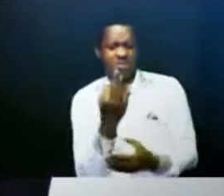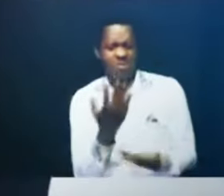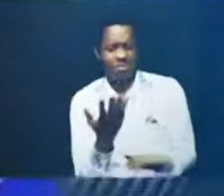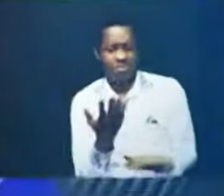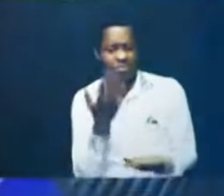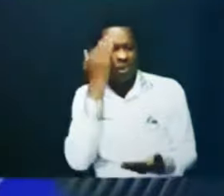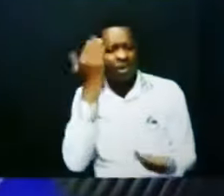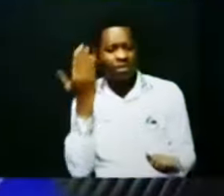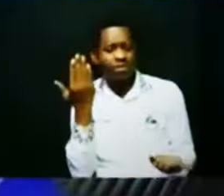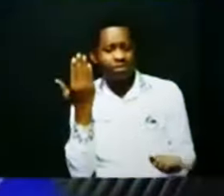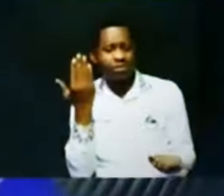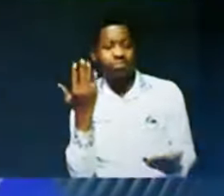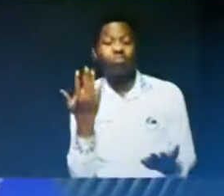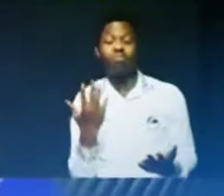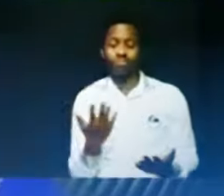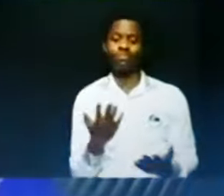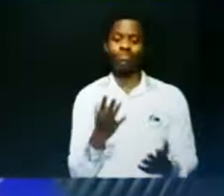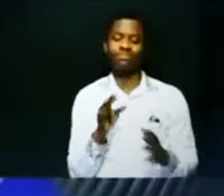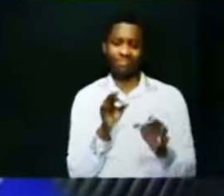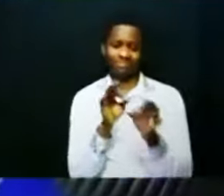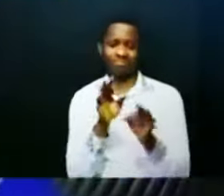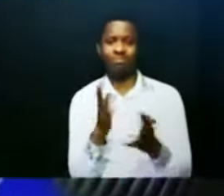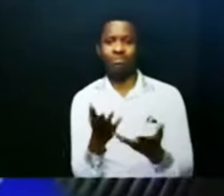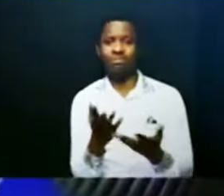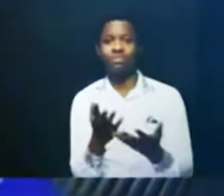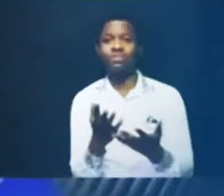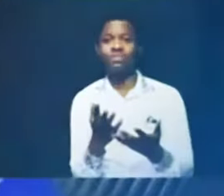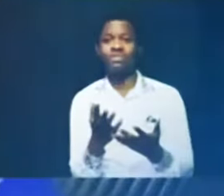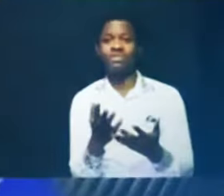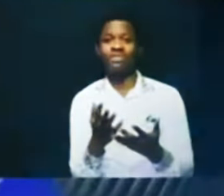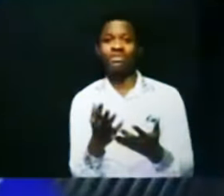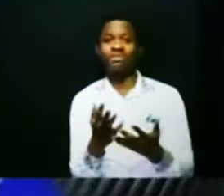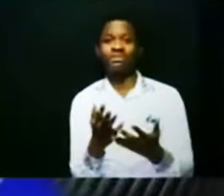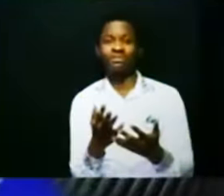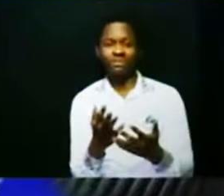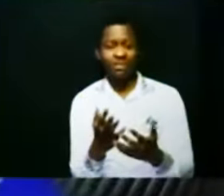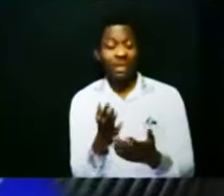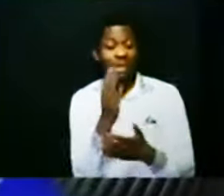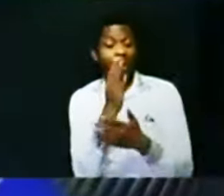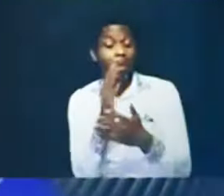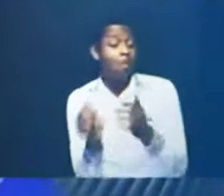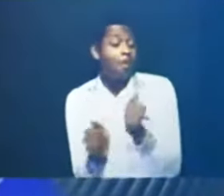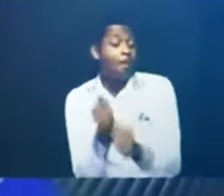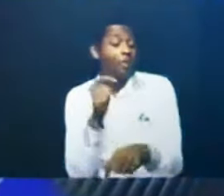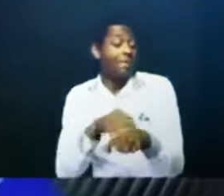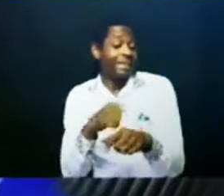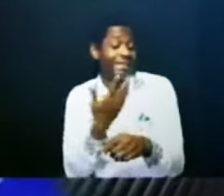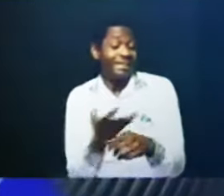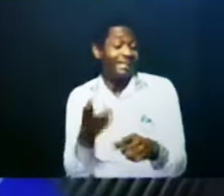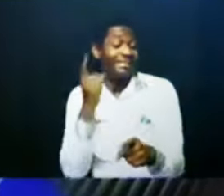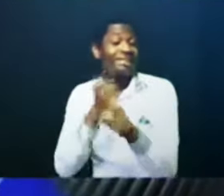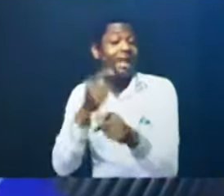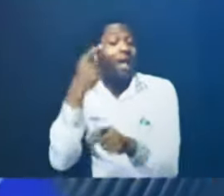See, normally, and pimpy, you know, even things we imagine, it is founded on something. It